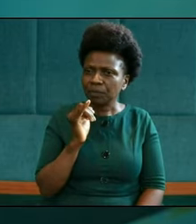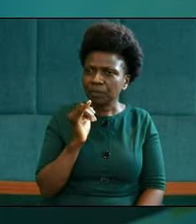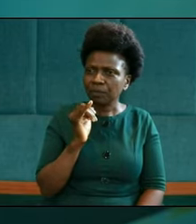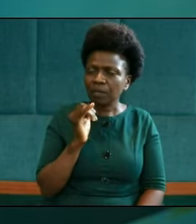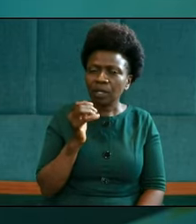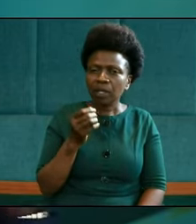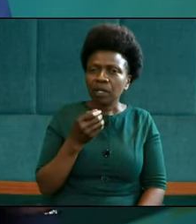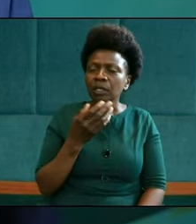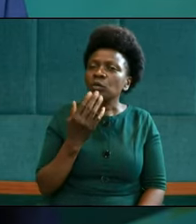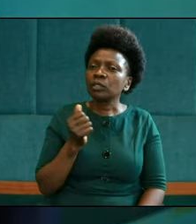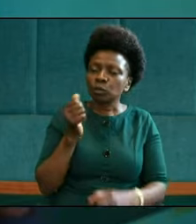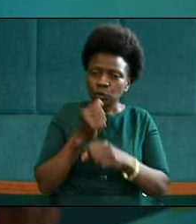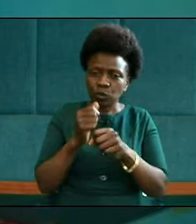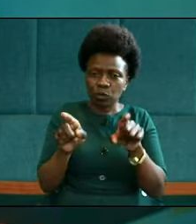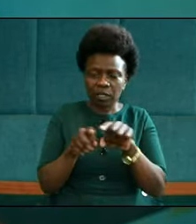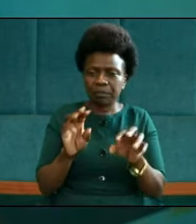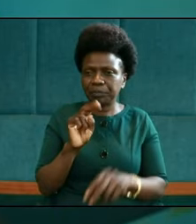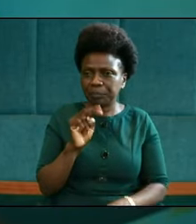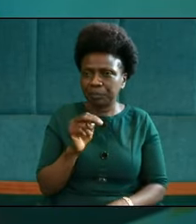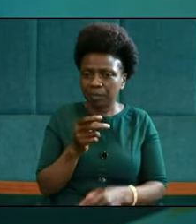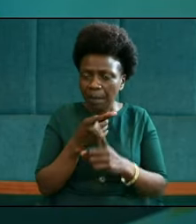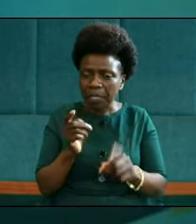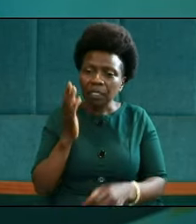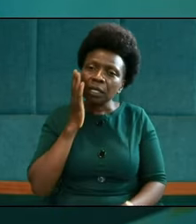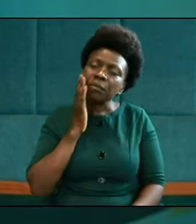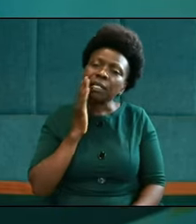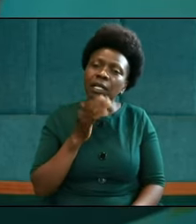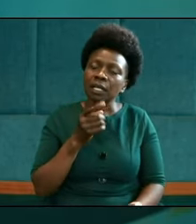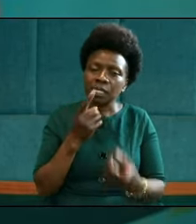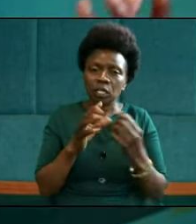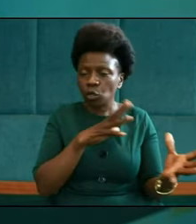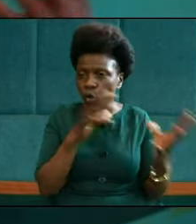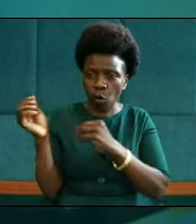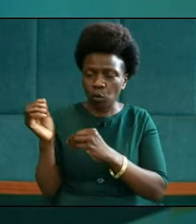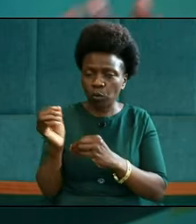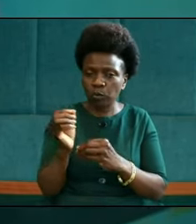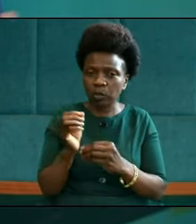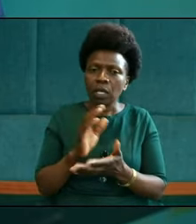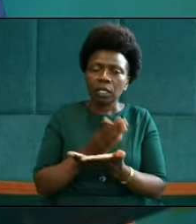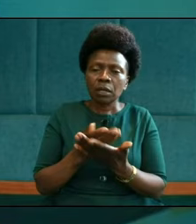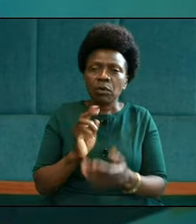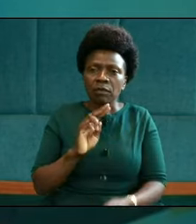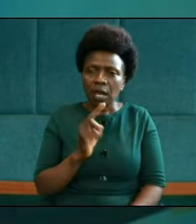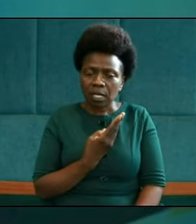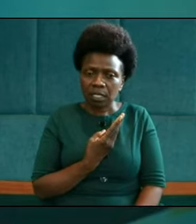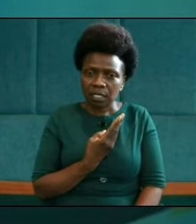Let that curse be on me." You know, some of us, we always call curses on us for nothing.